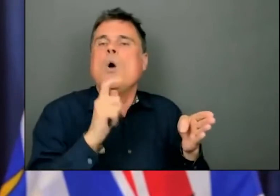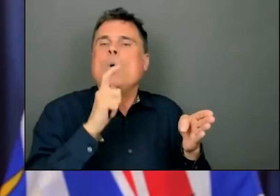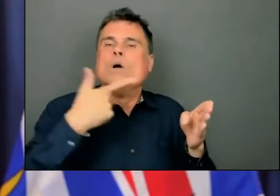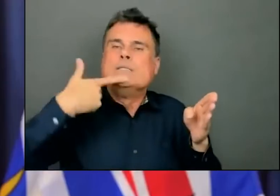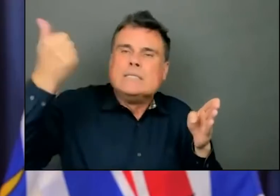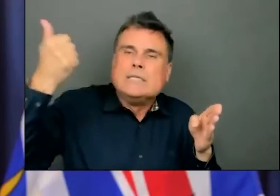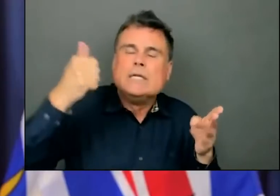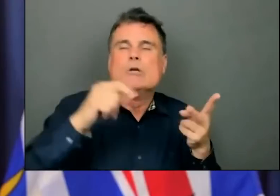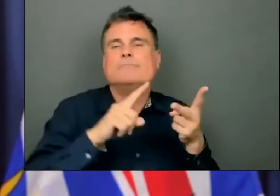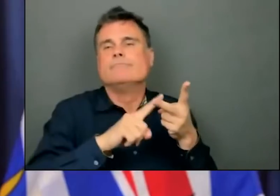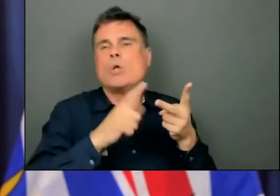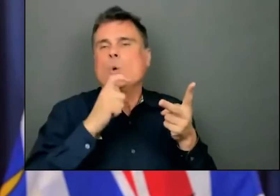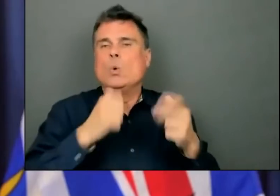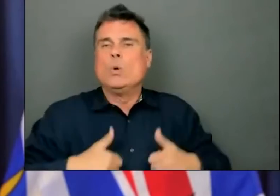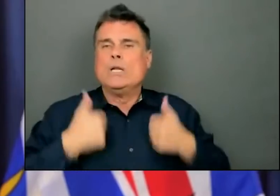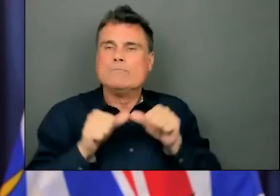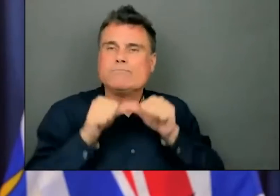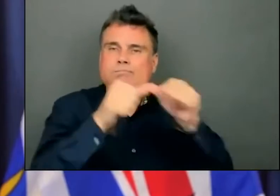had sufficient vaccine